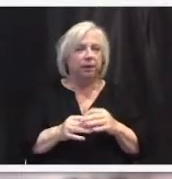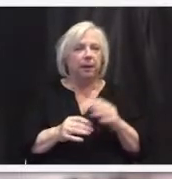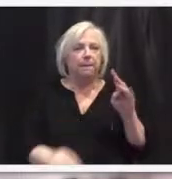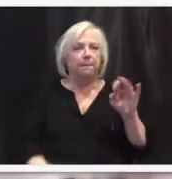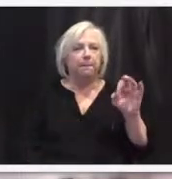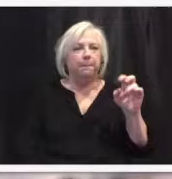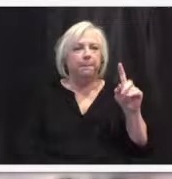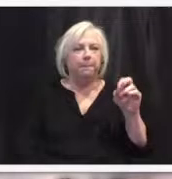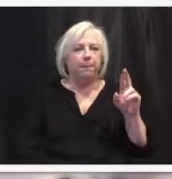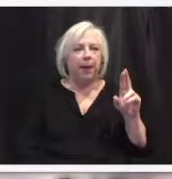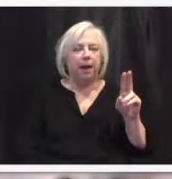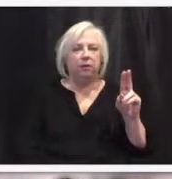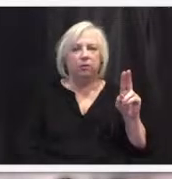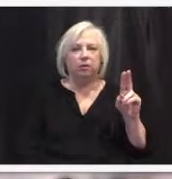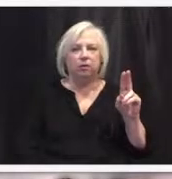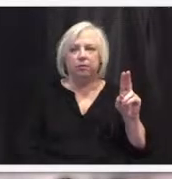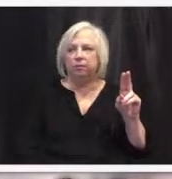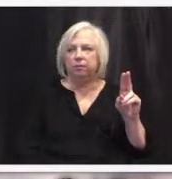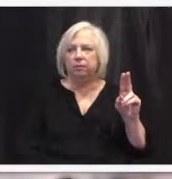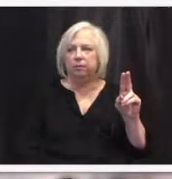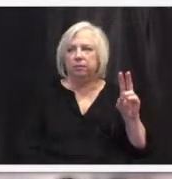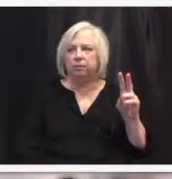Baxter?